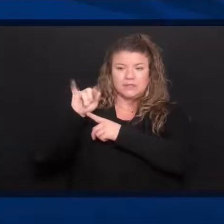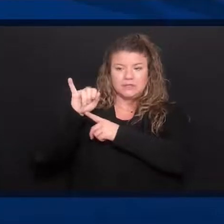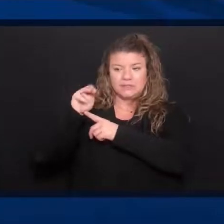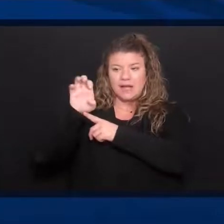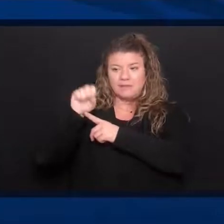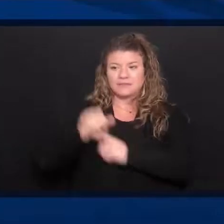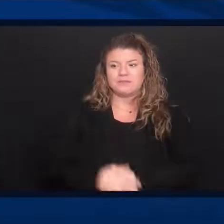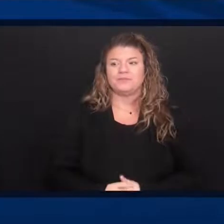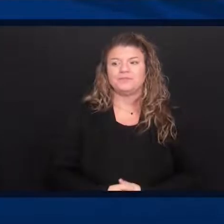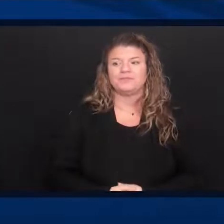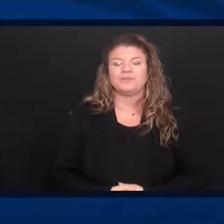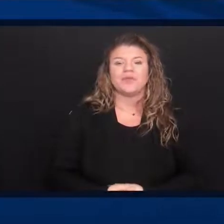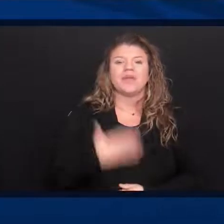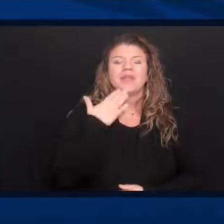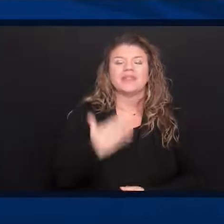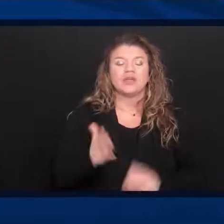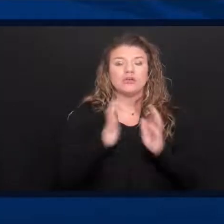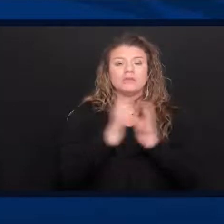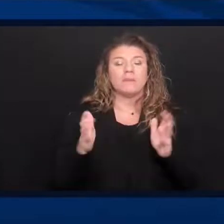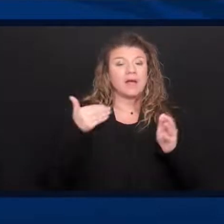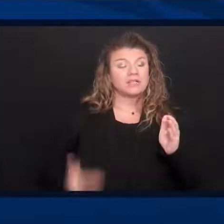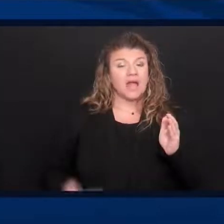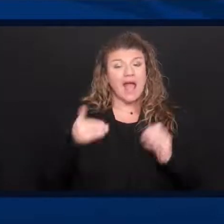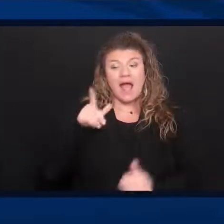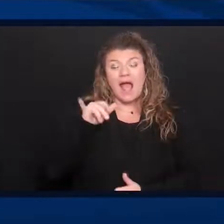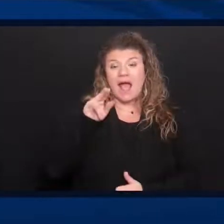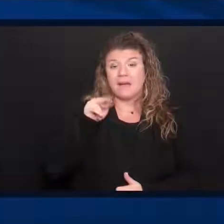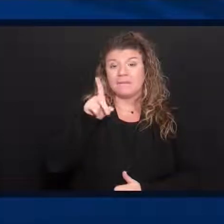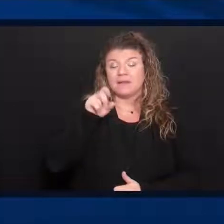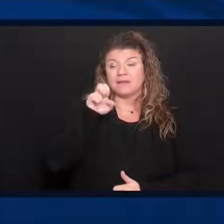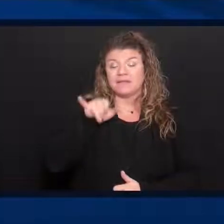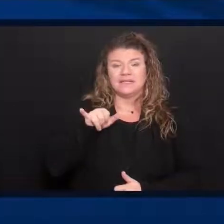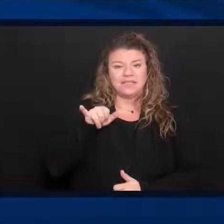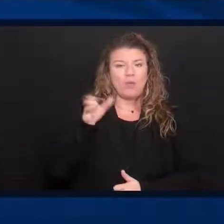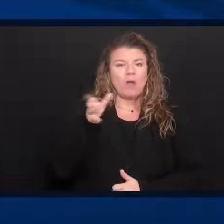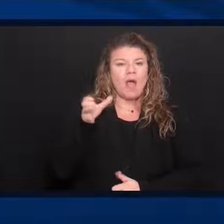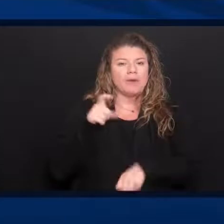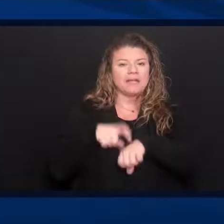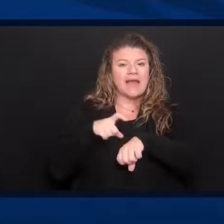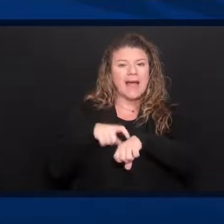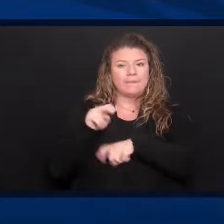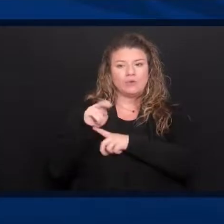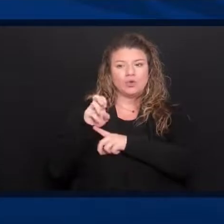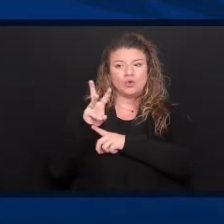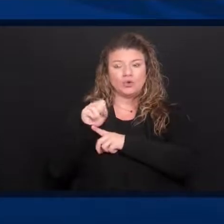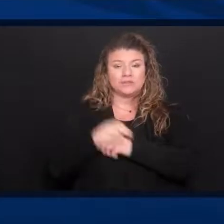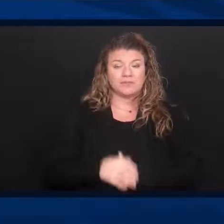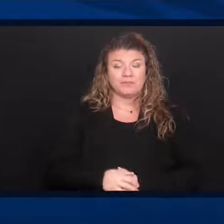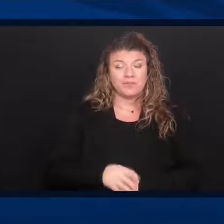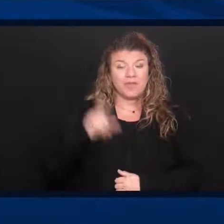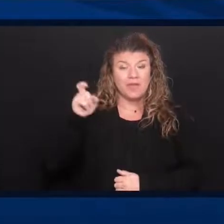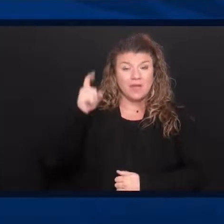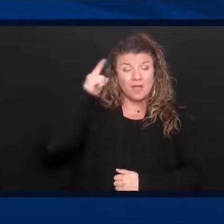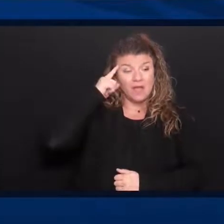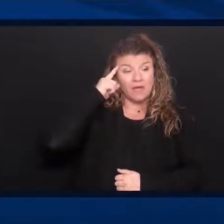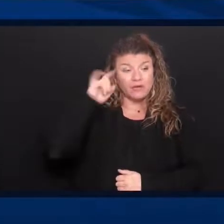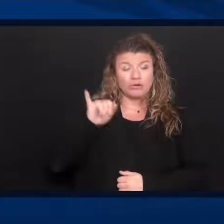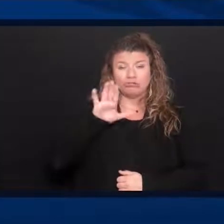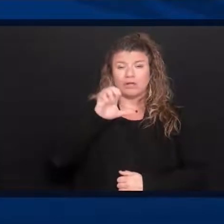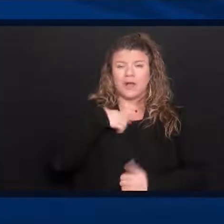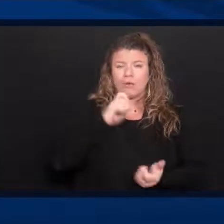Thank you very much. This is Lindsay Renner Wood with the Cumberland Times News. Governor Justice, to switch up a little